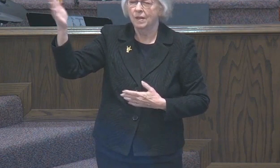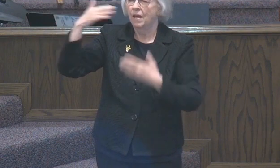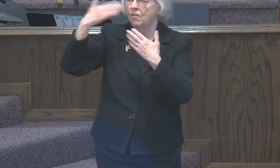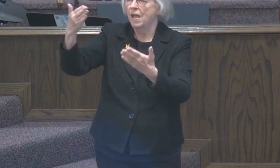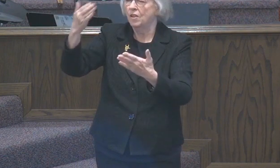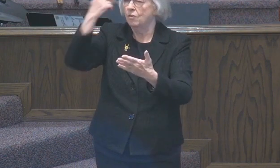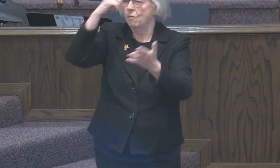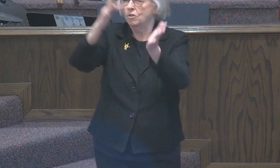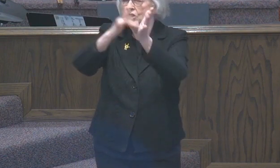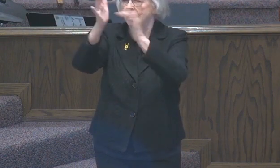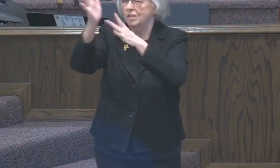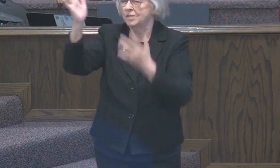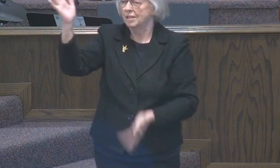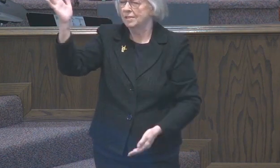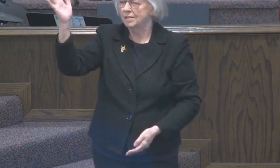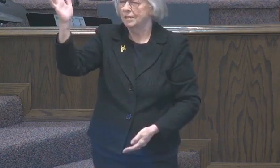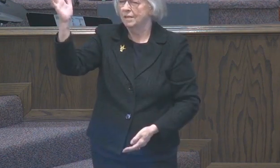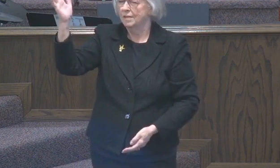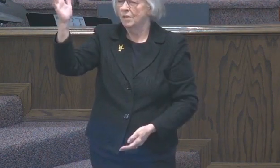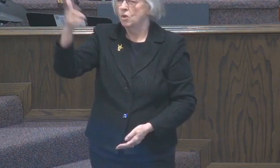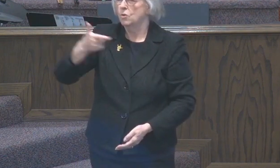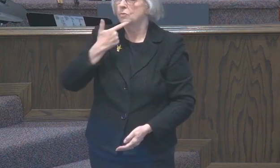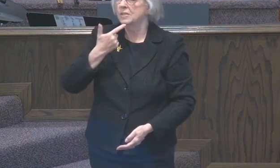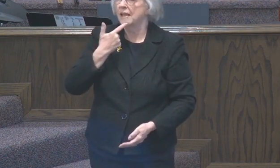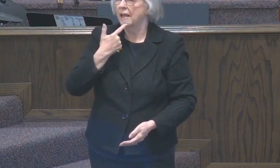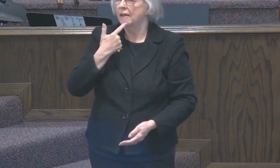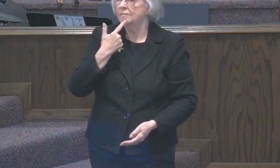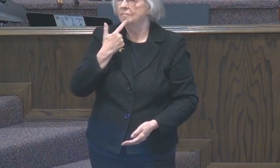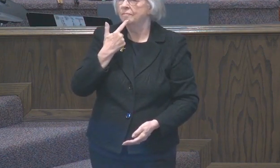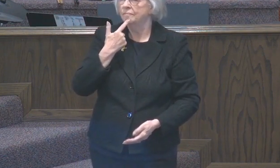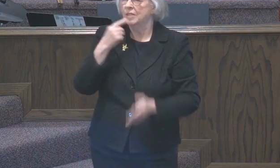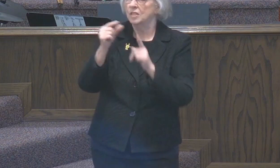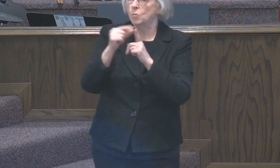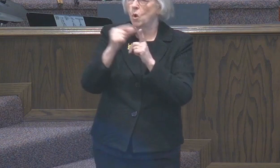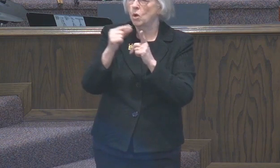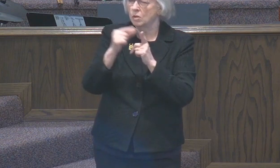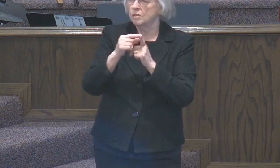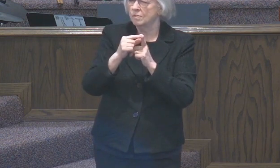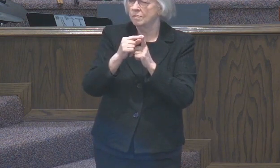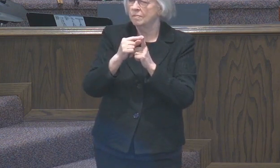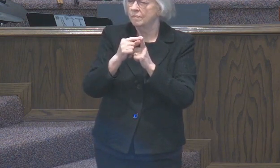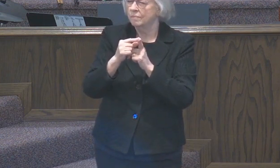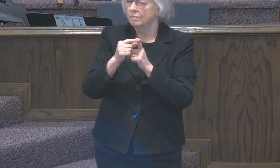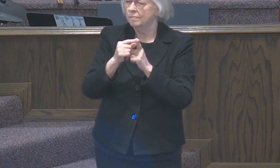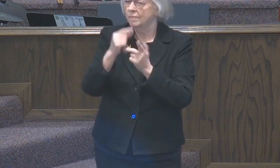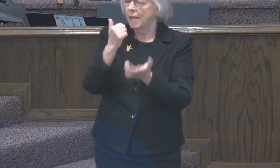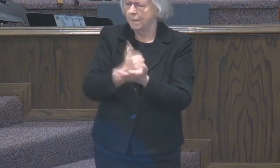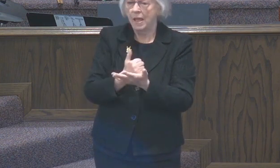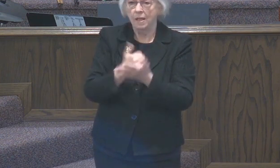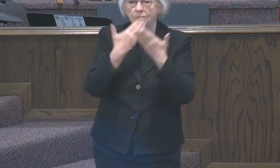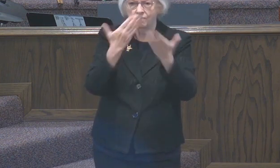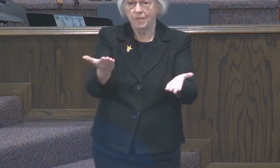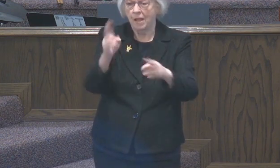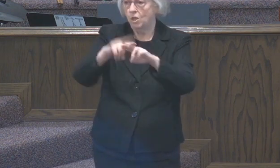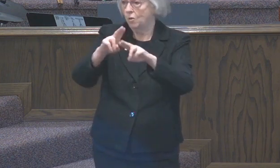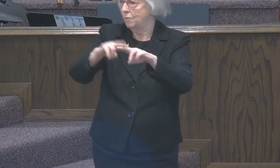for Jesus, who said these words and gave us this teaching. Amen. You may be seated.